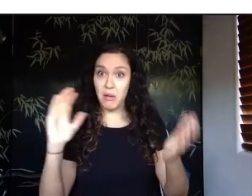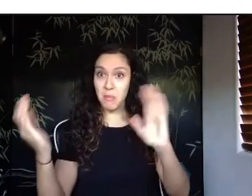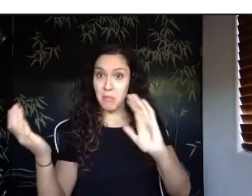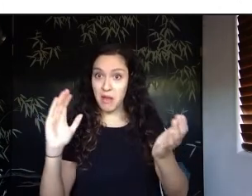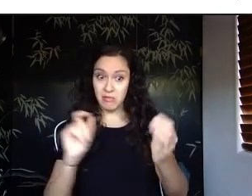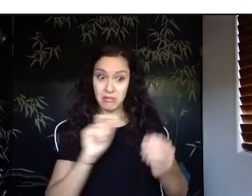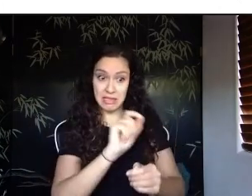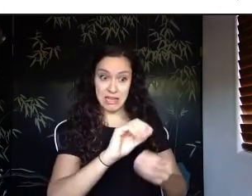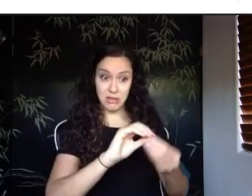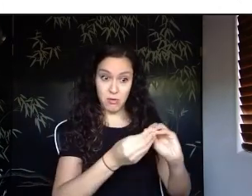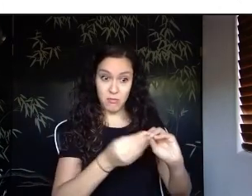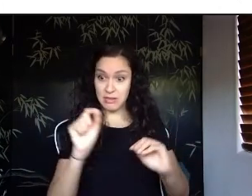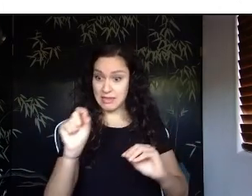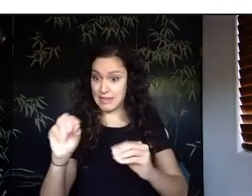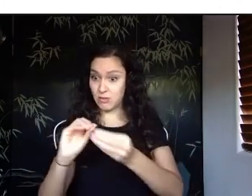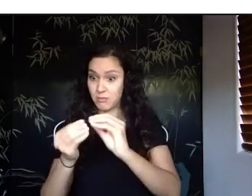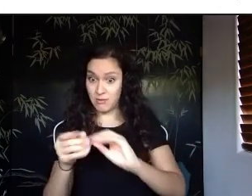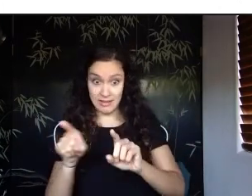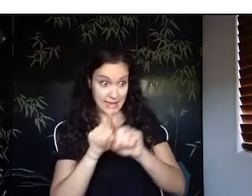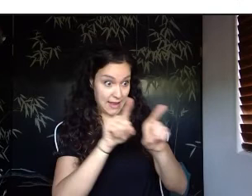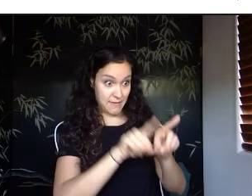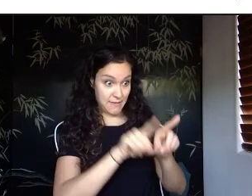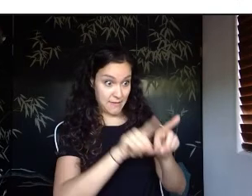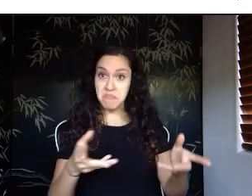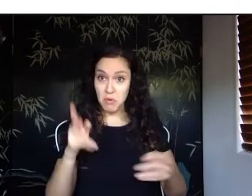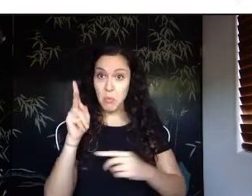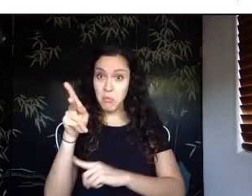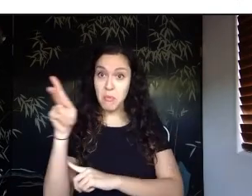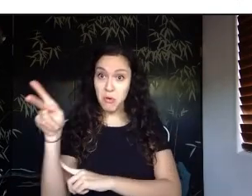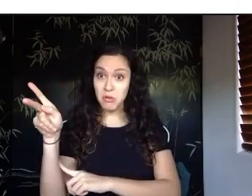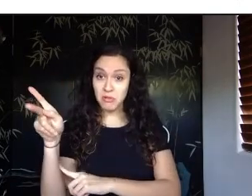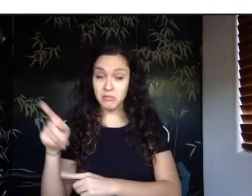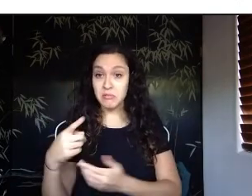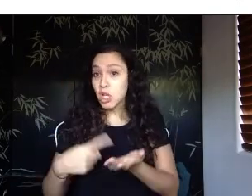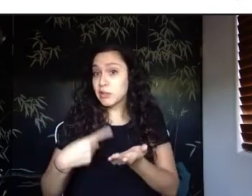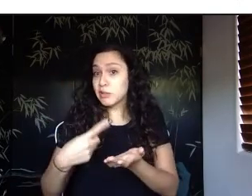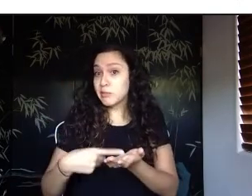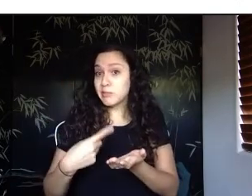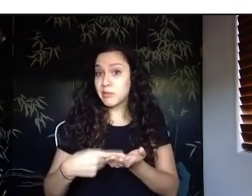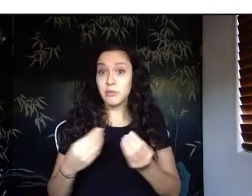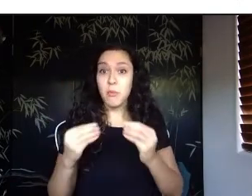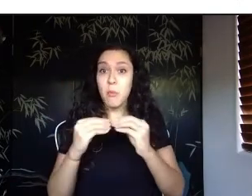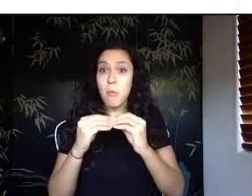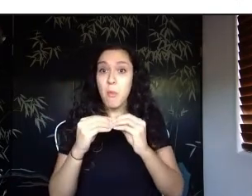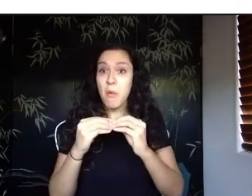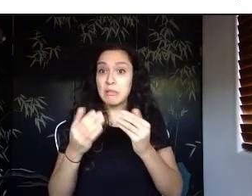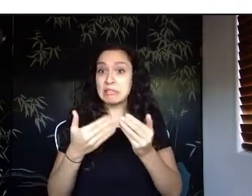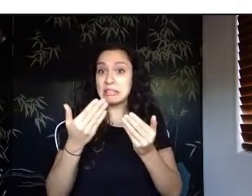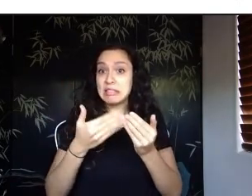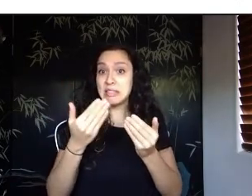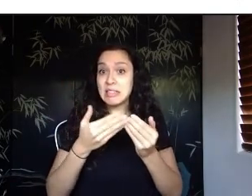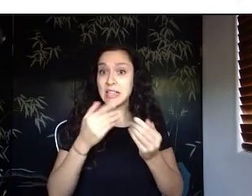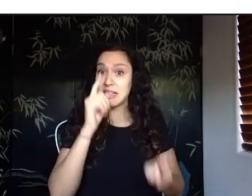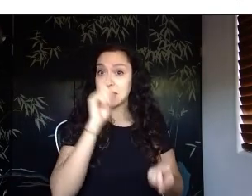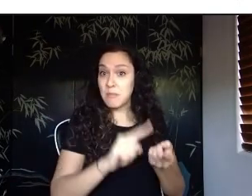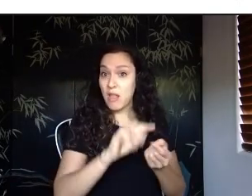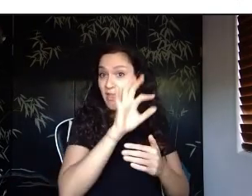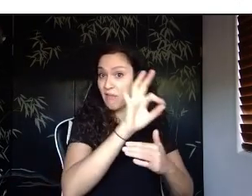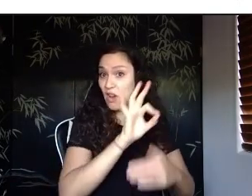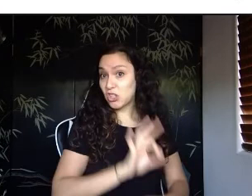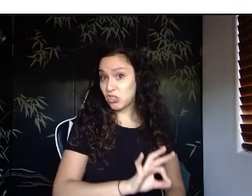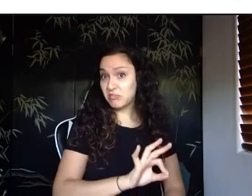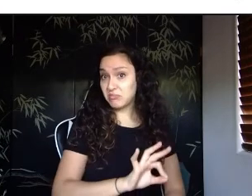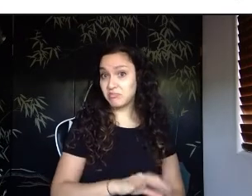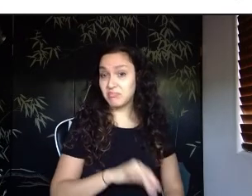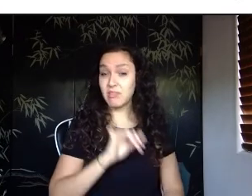fractions, and you'll get a decimal value, and then you can compare the decimal value, whichever you're more comfortable with. Sometimes